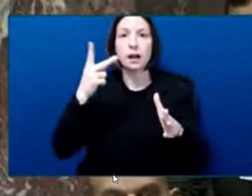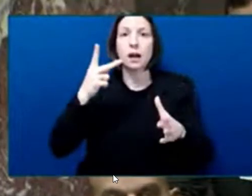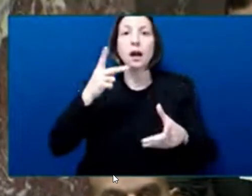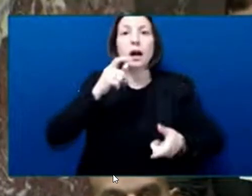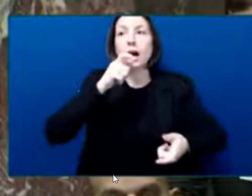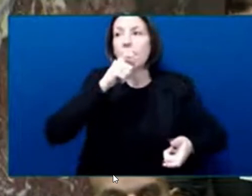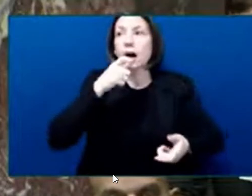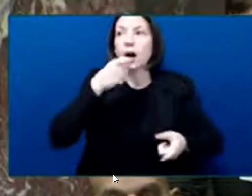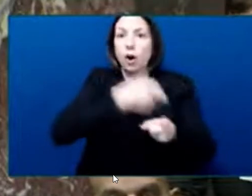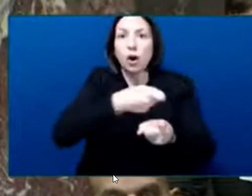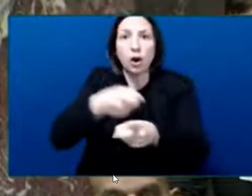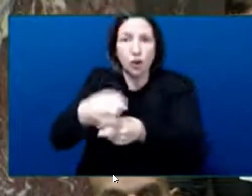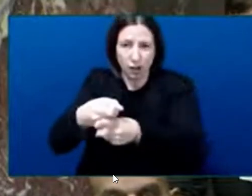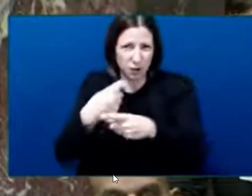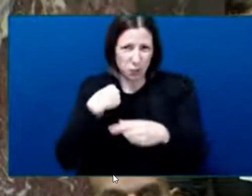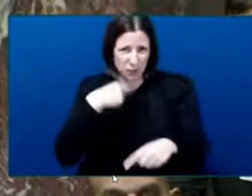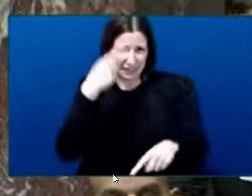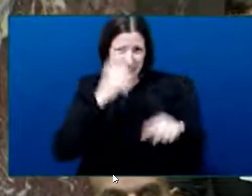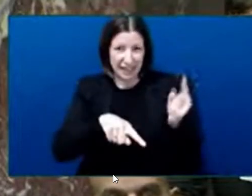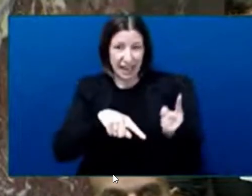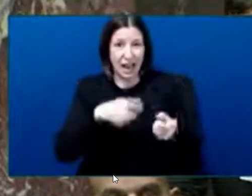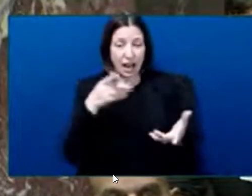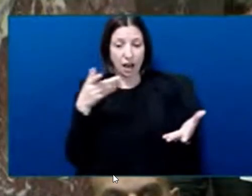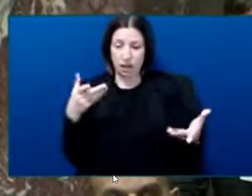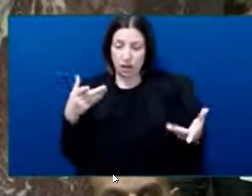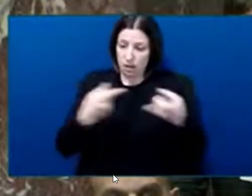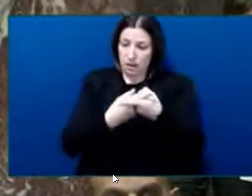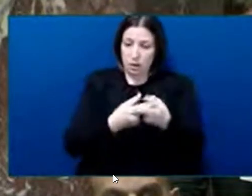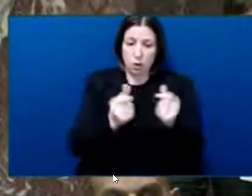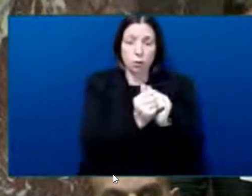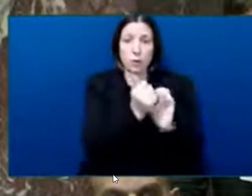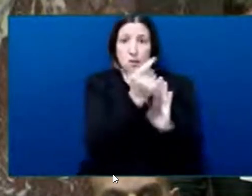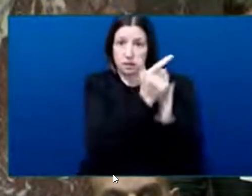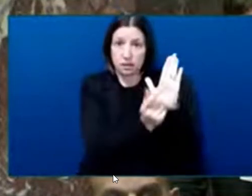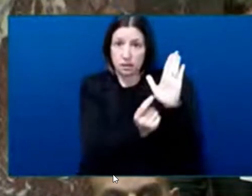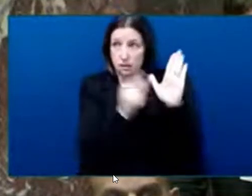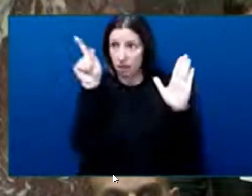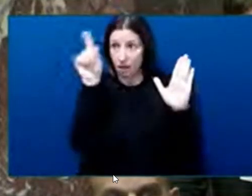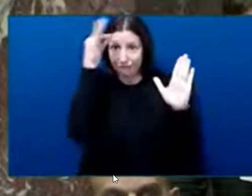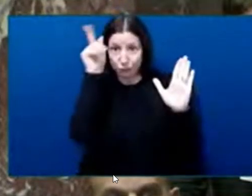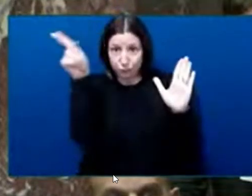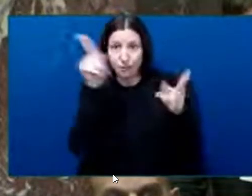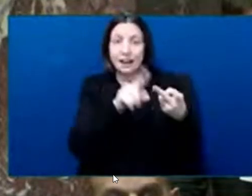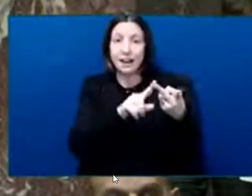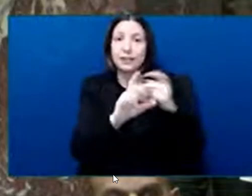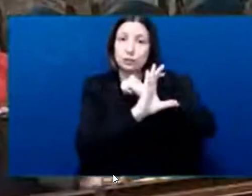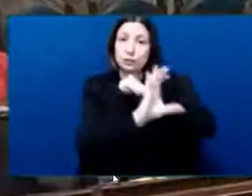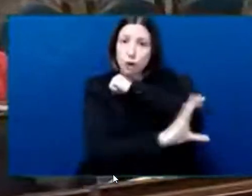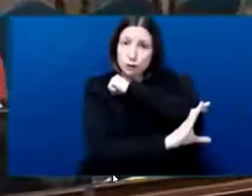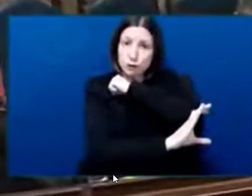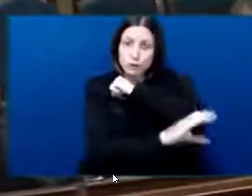Canada or the Charter of Rights of Canadians. And that, Mr. Speaker, is what we're examining actively.